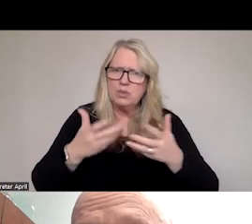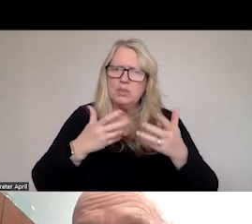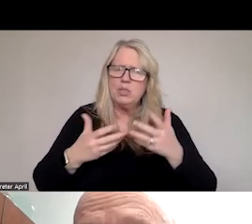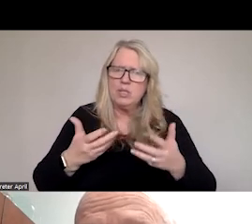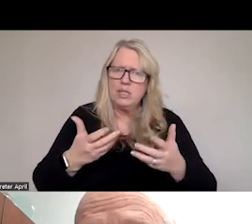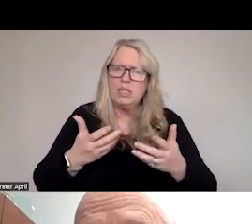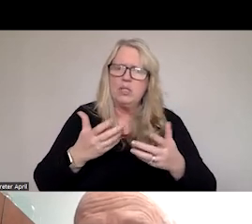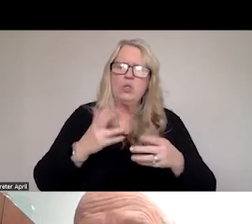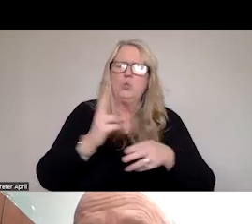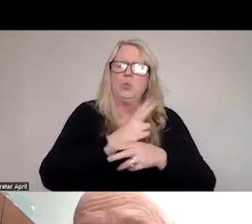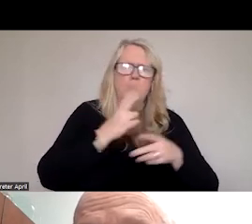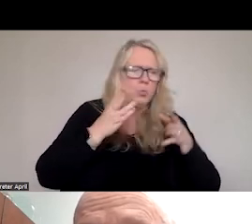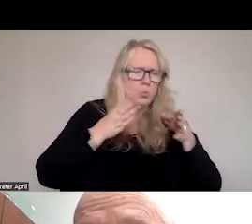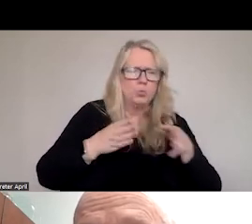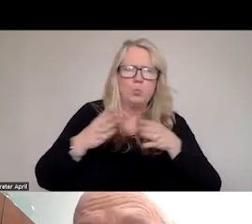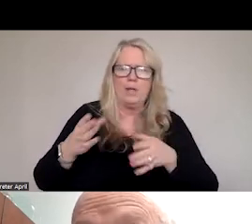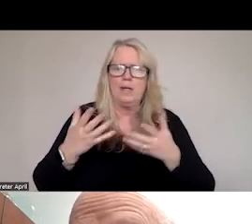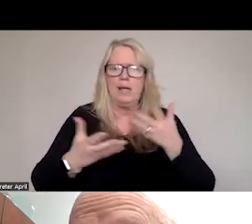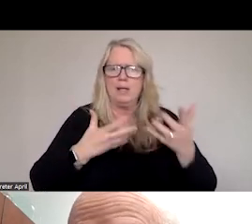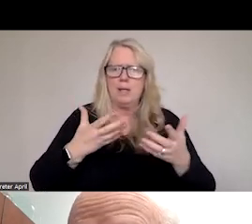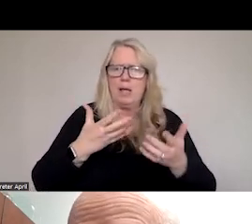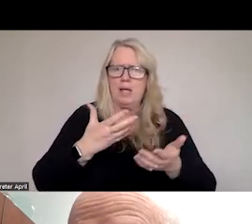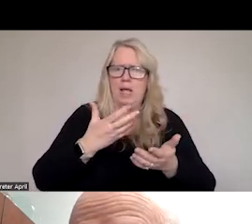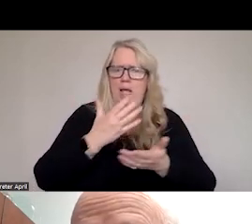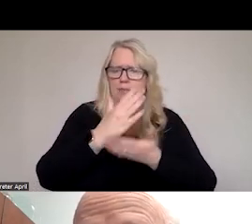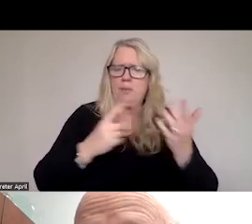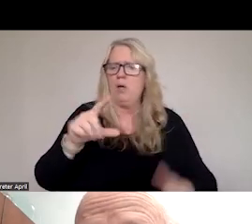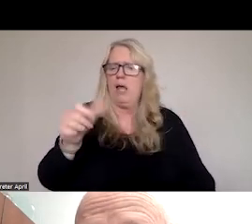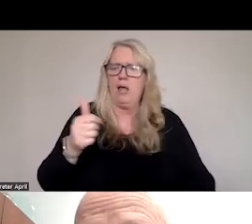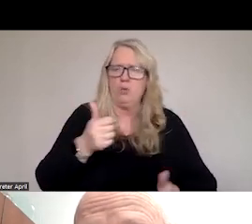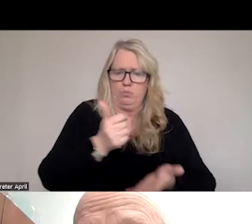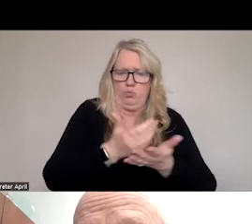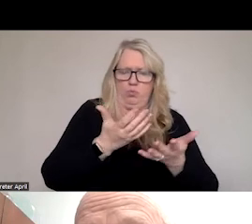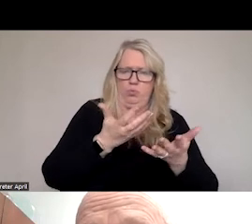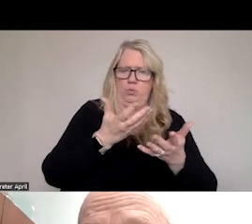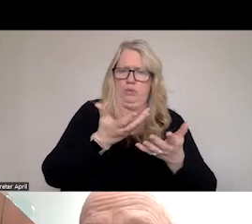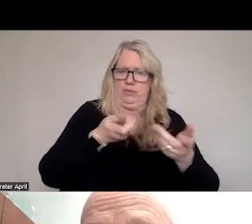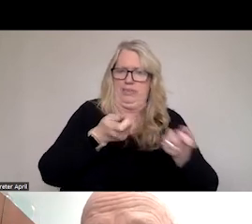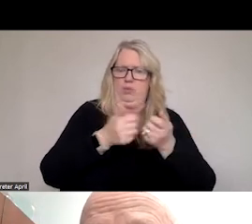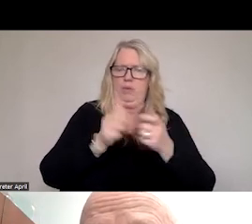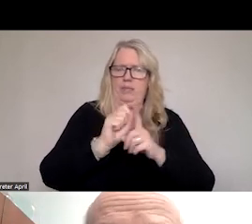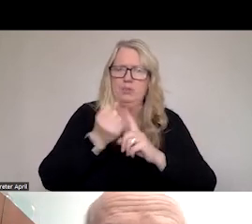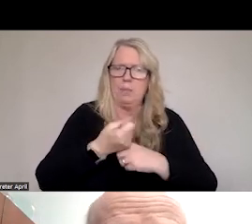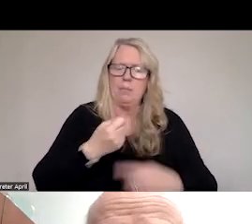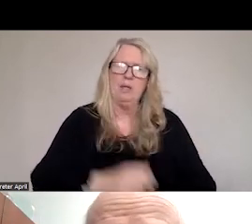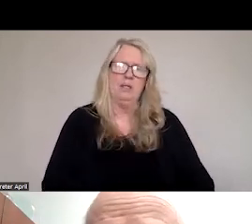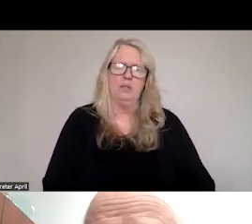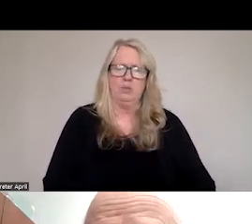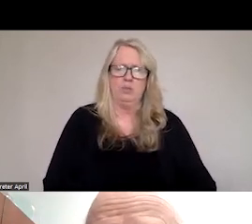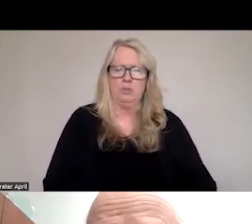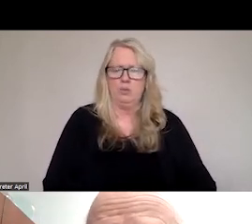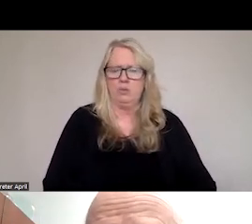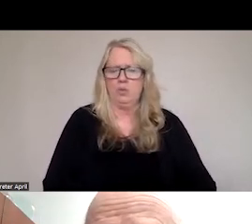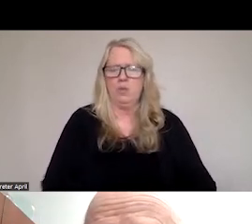use mechanisms to have someone else deal with the situation is certainly what is in the interest